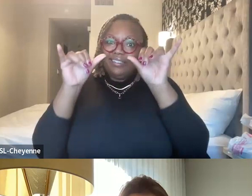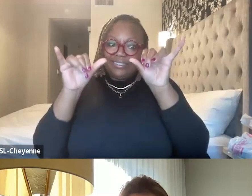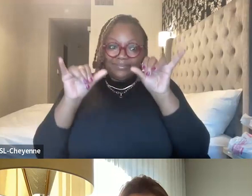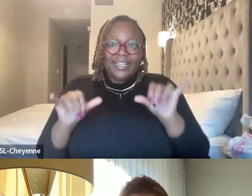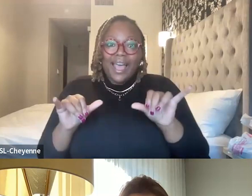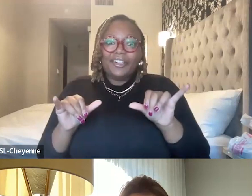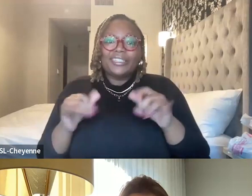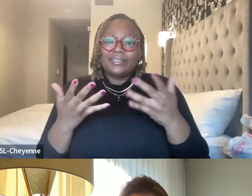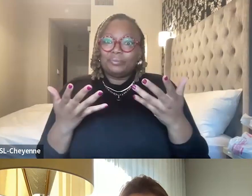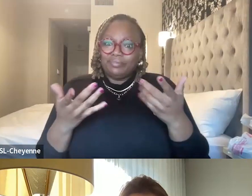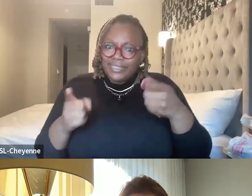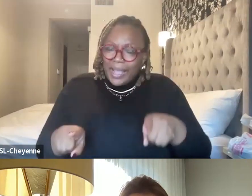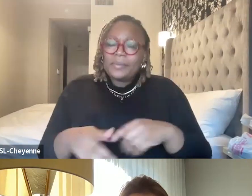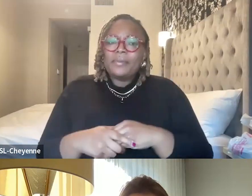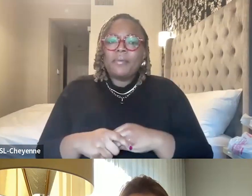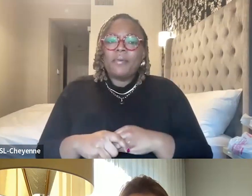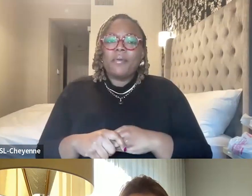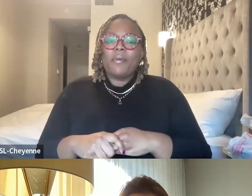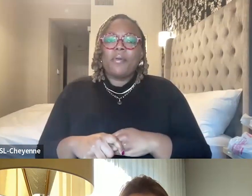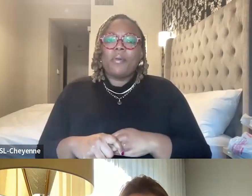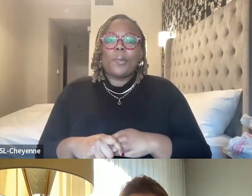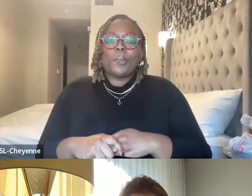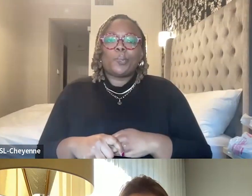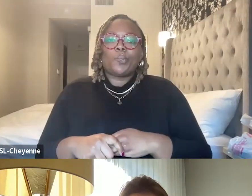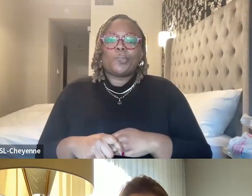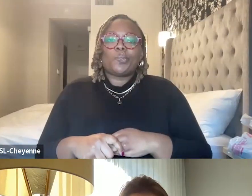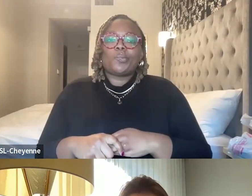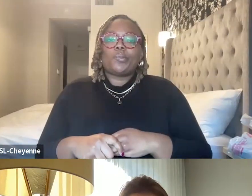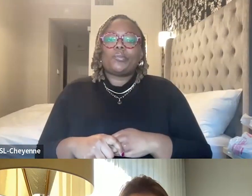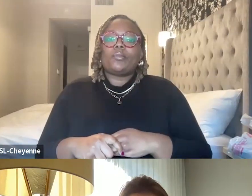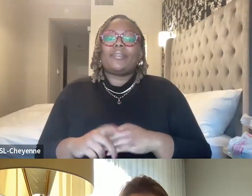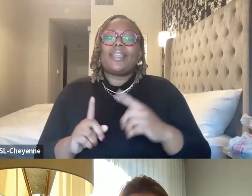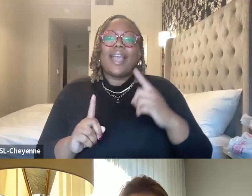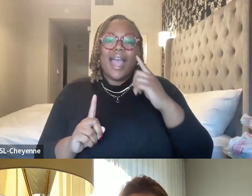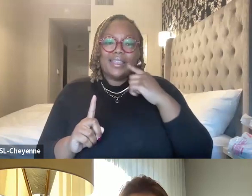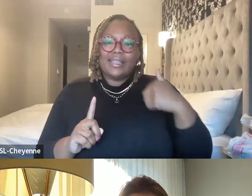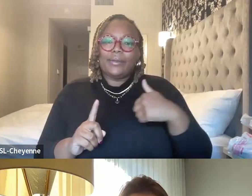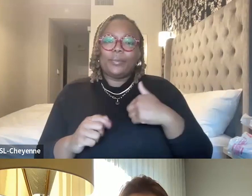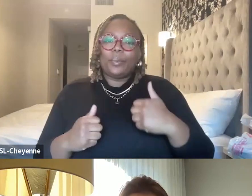reversion. And yeah, I think we are living a very